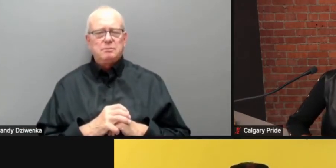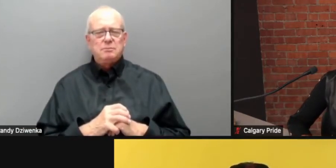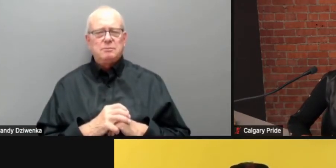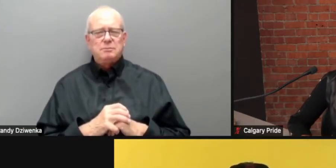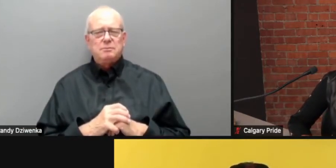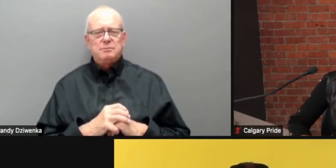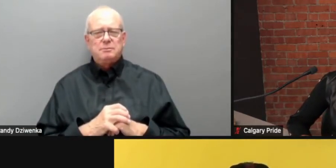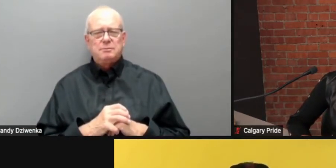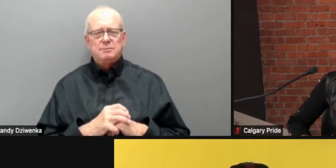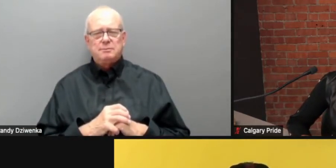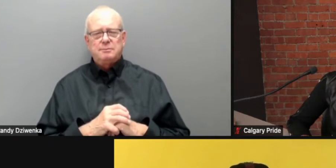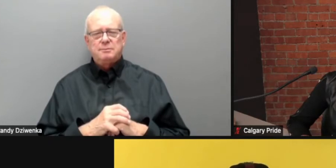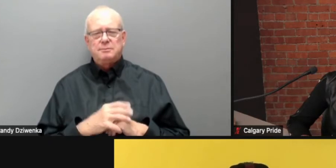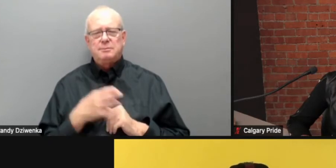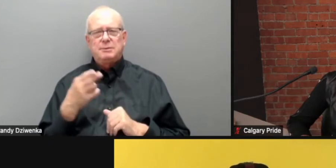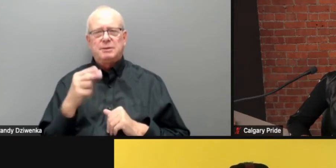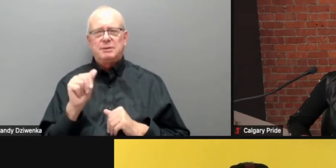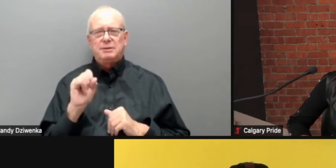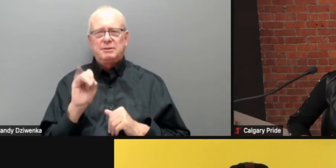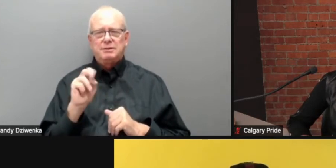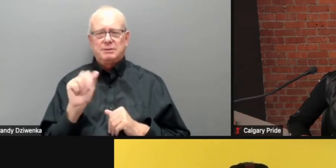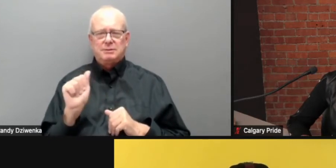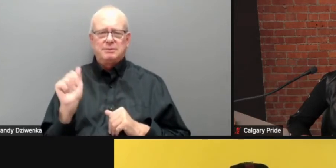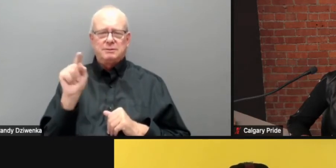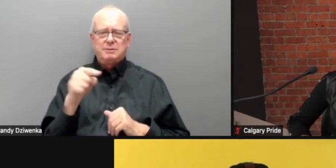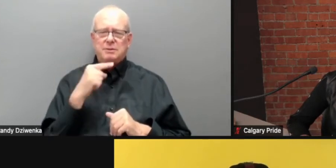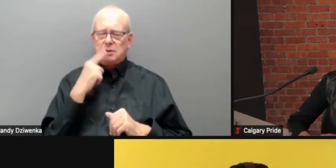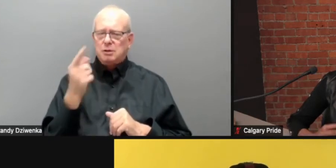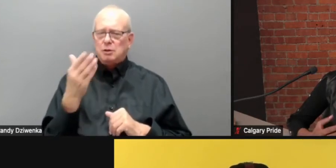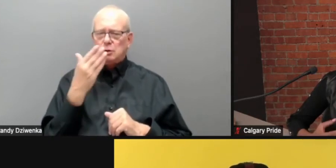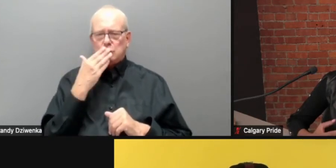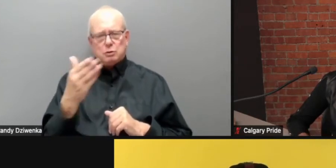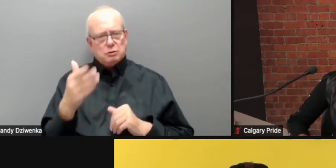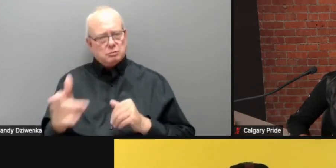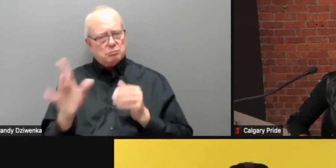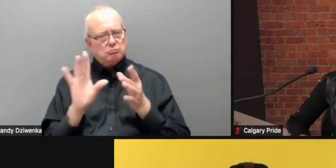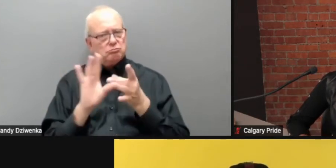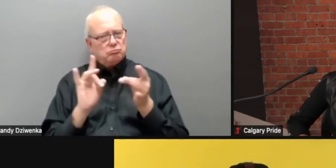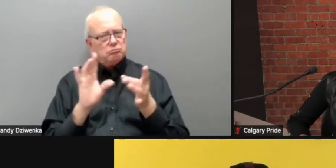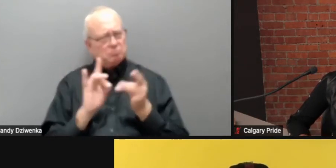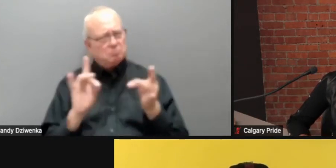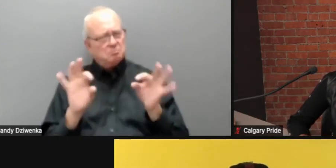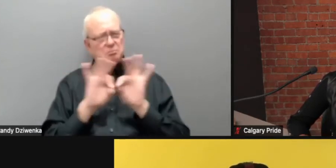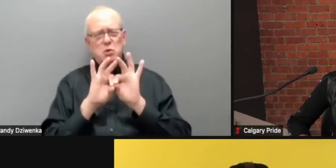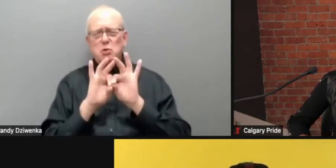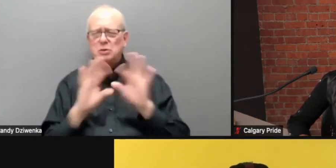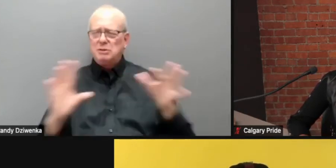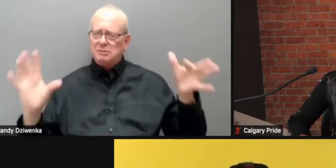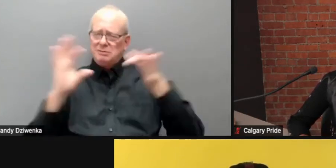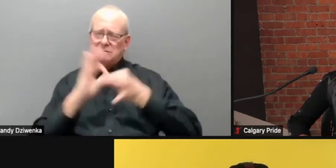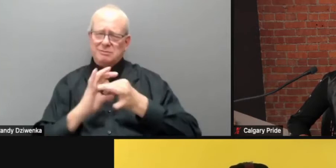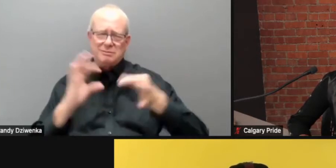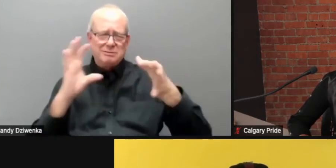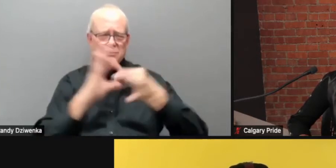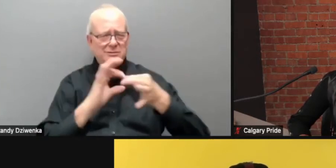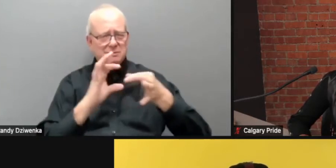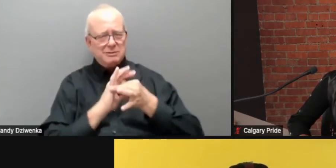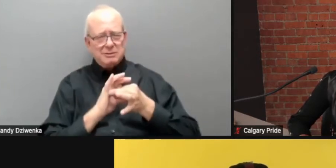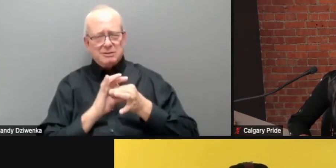of bridge building, right? And conversation and dialogue to sort of making sure that the belief systems are current